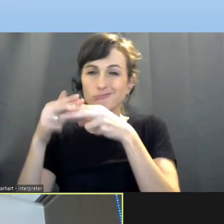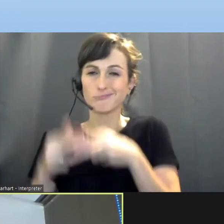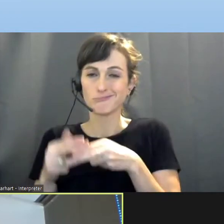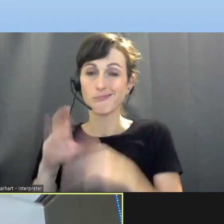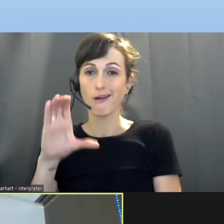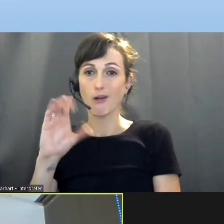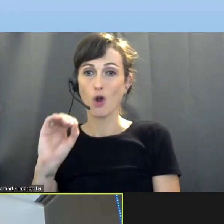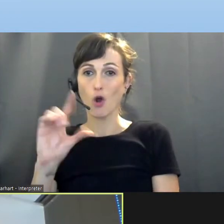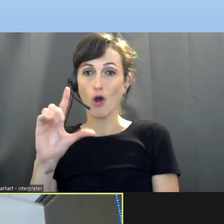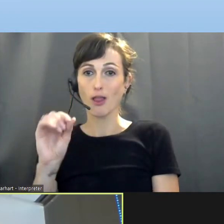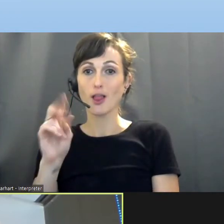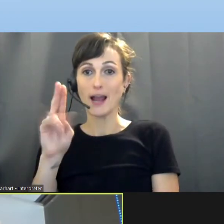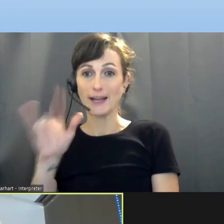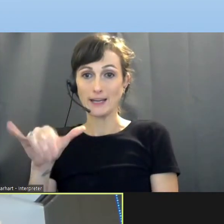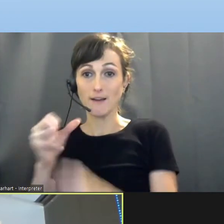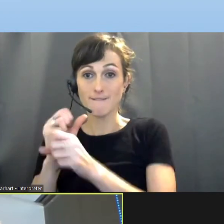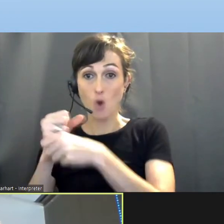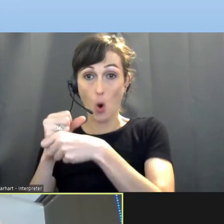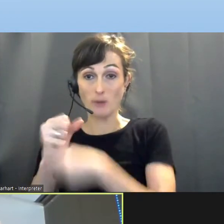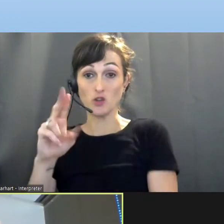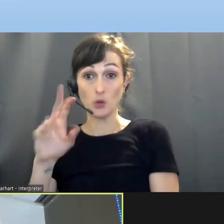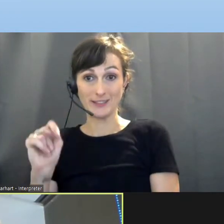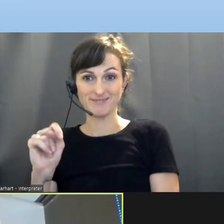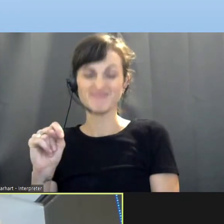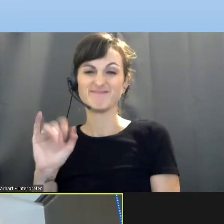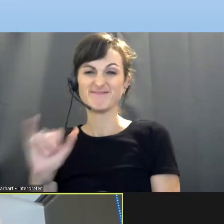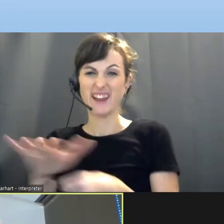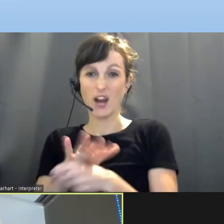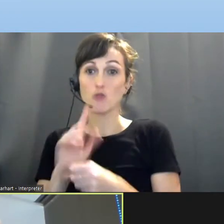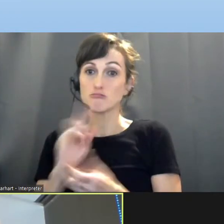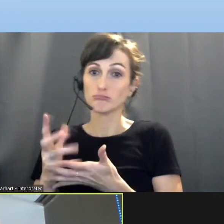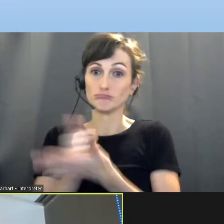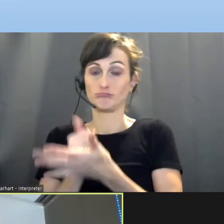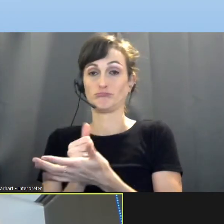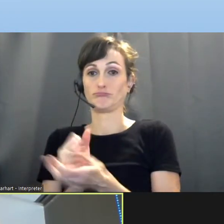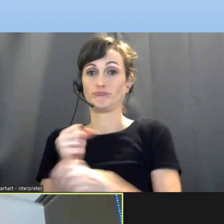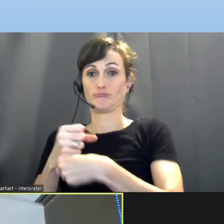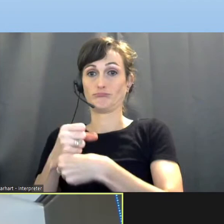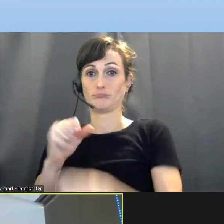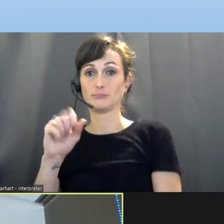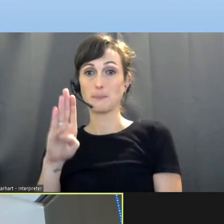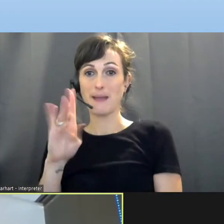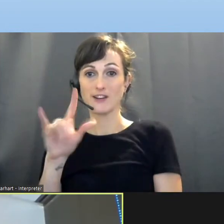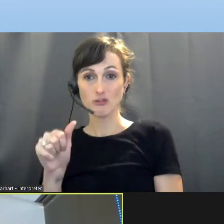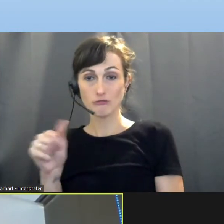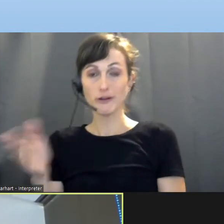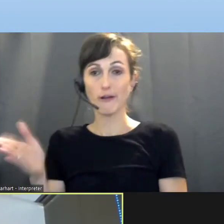fungus in those general vicinities. Once those samples are collected,